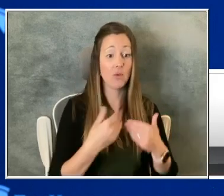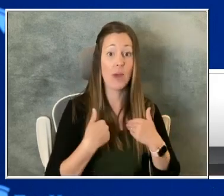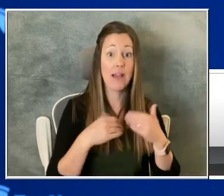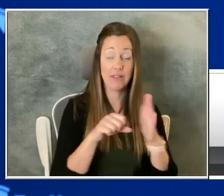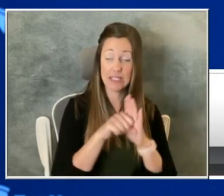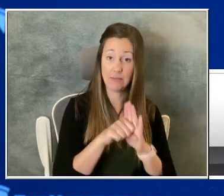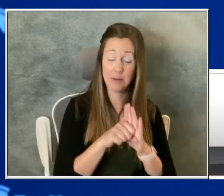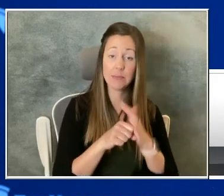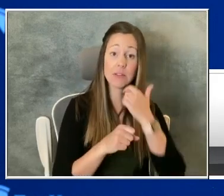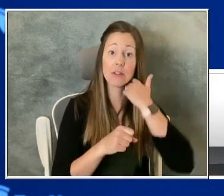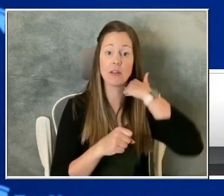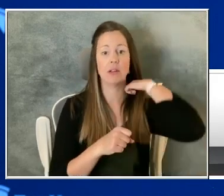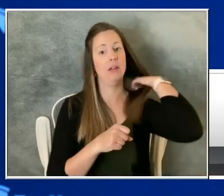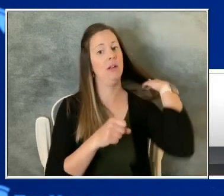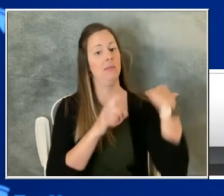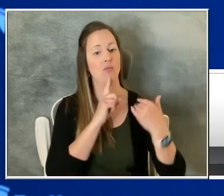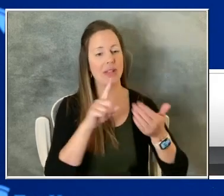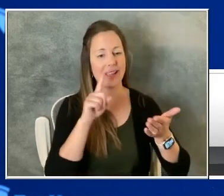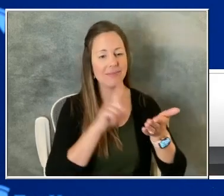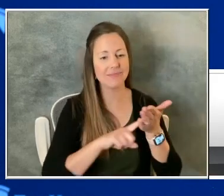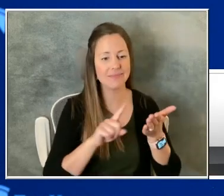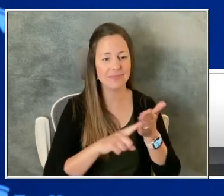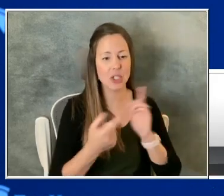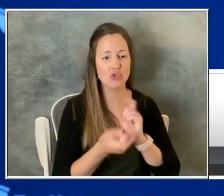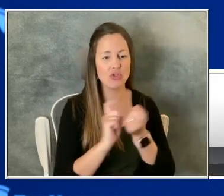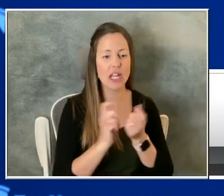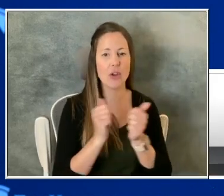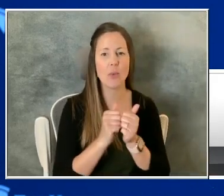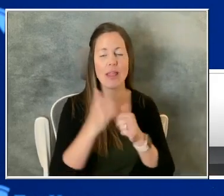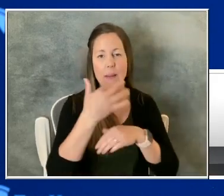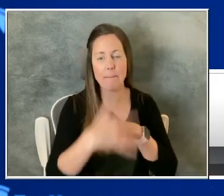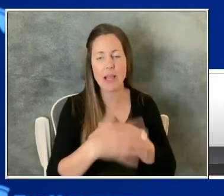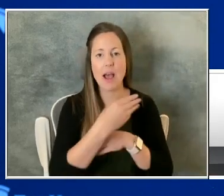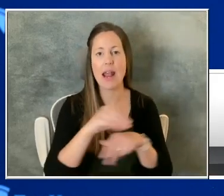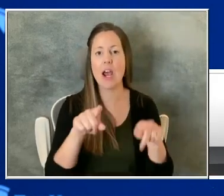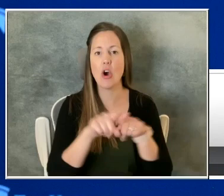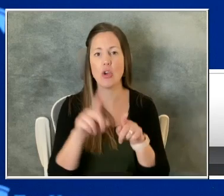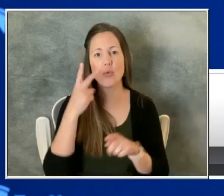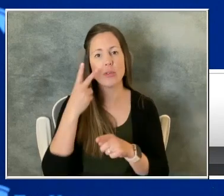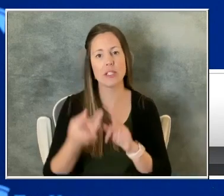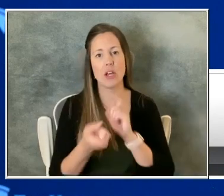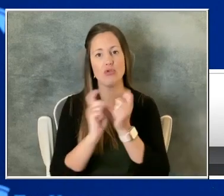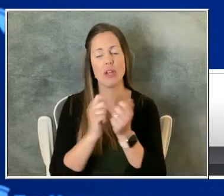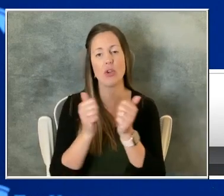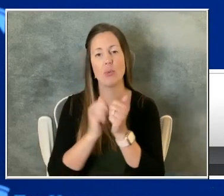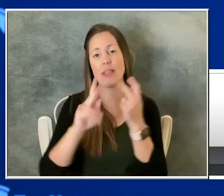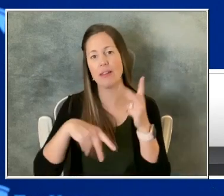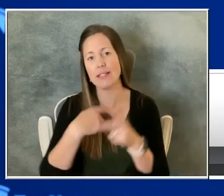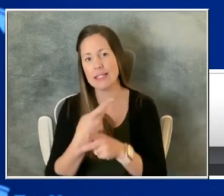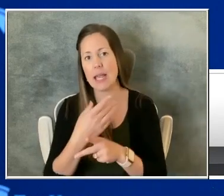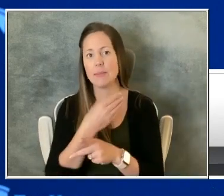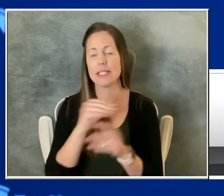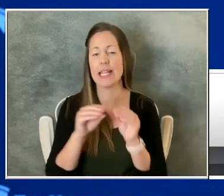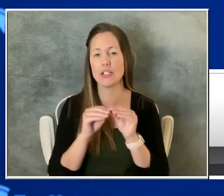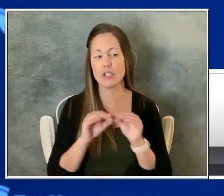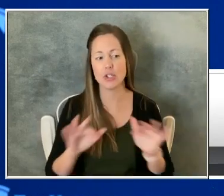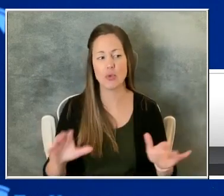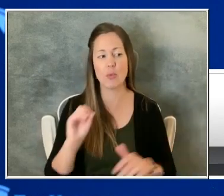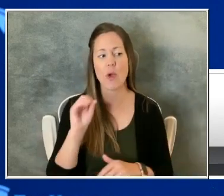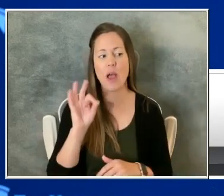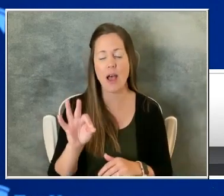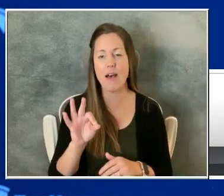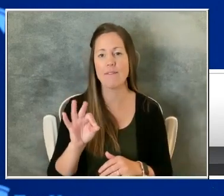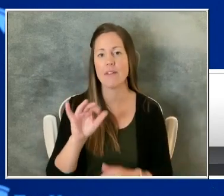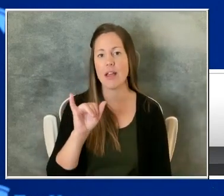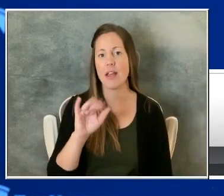changes in the blood, and they could see changes in the types and distribution of the immune cells, such as